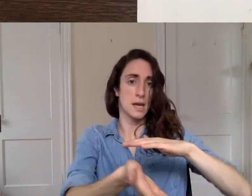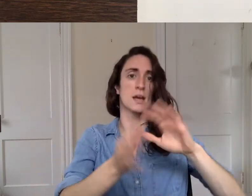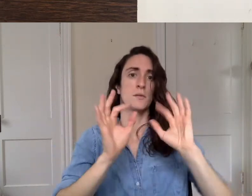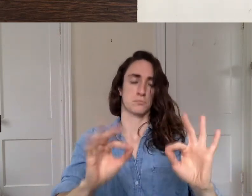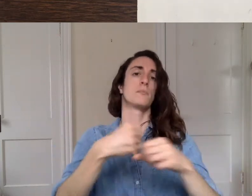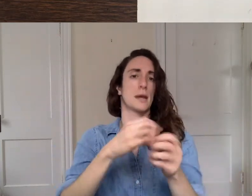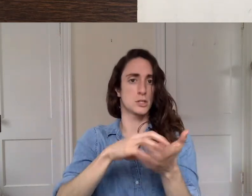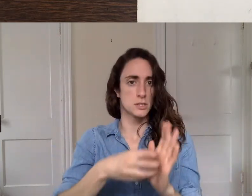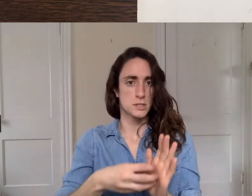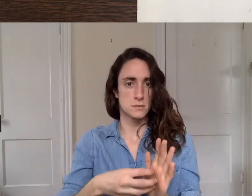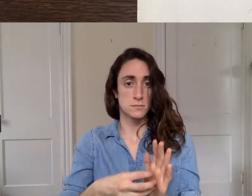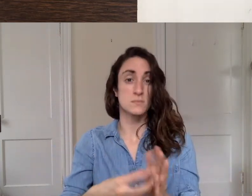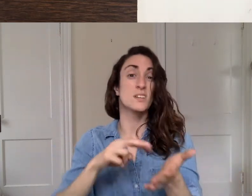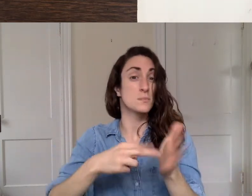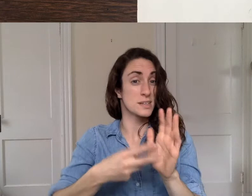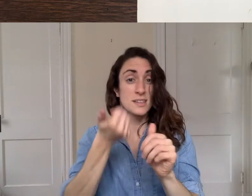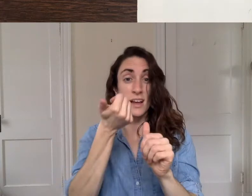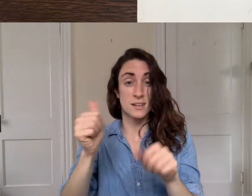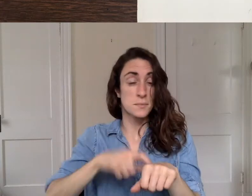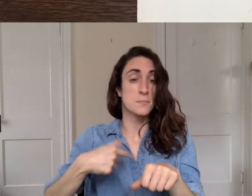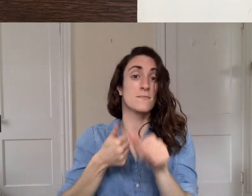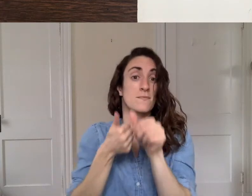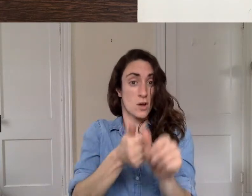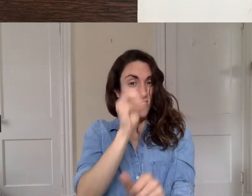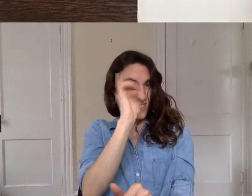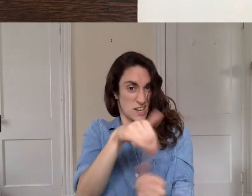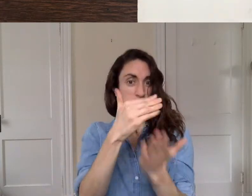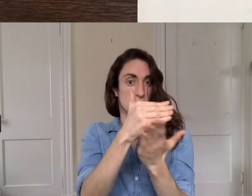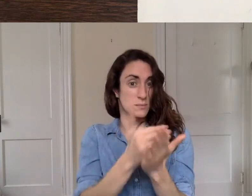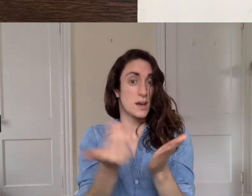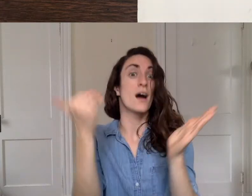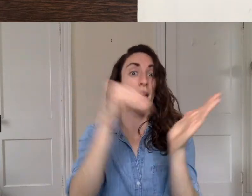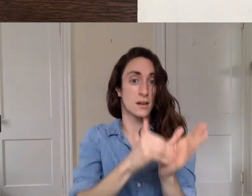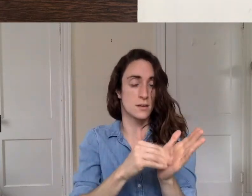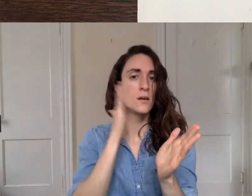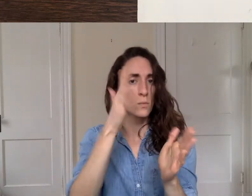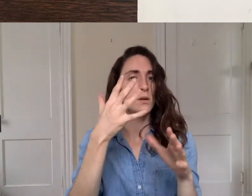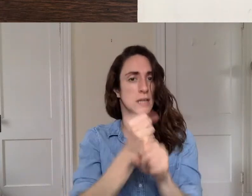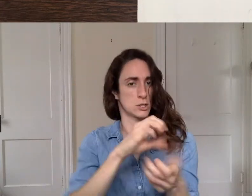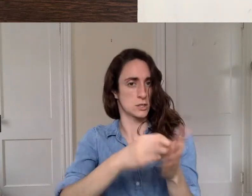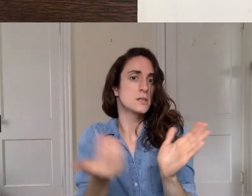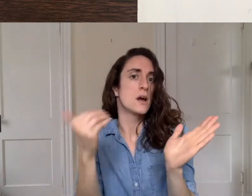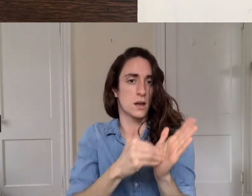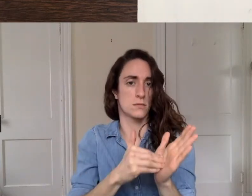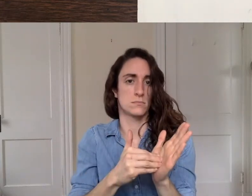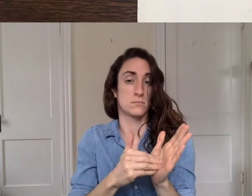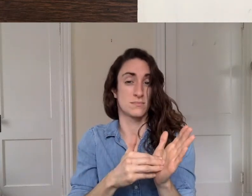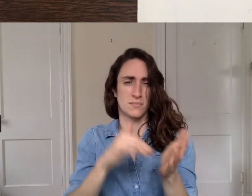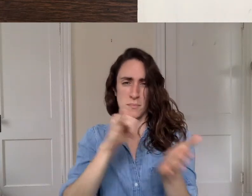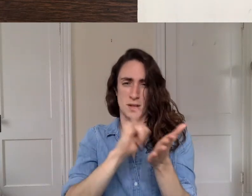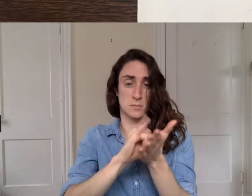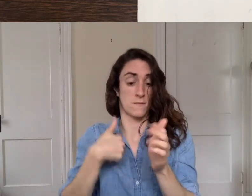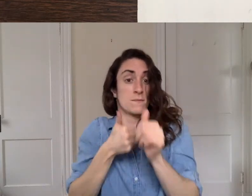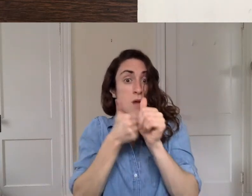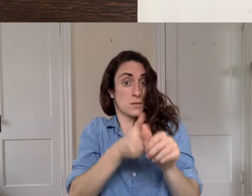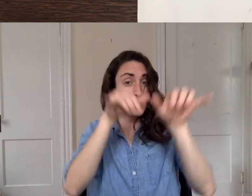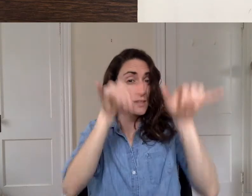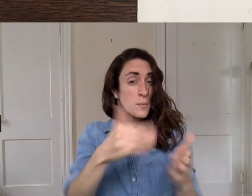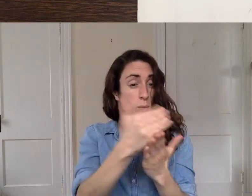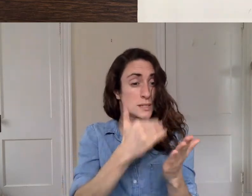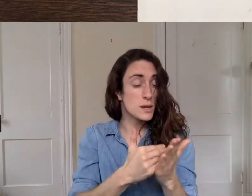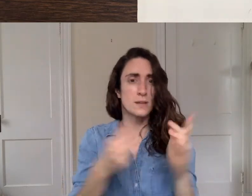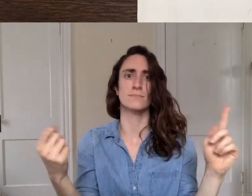Put that all together, bake it, great, end up with cookies. That means anytime I follow that recipe in the same way, I can expect to get cookies